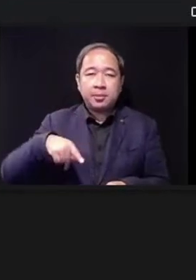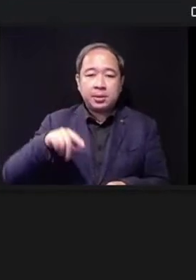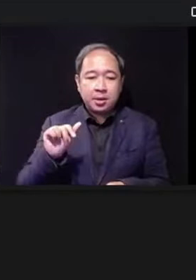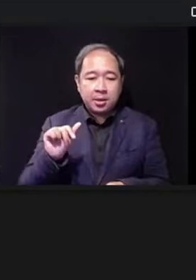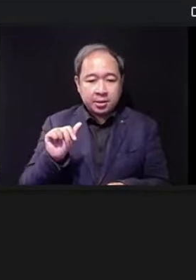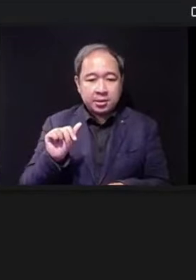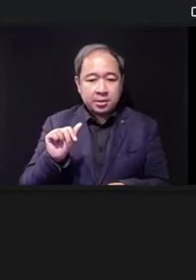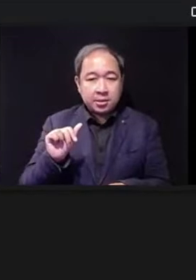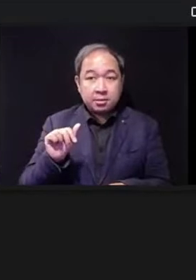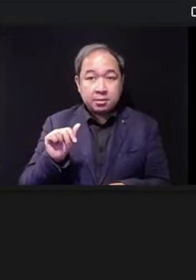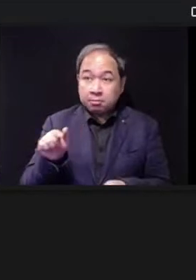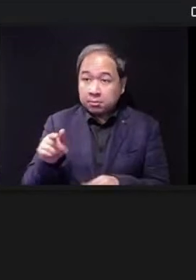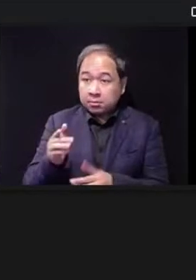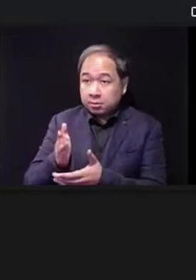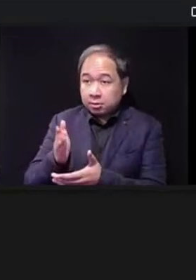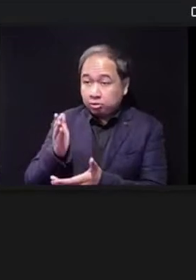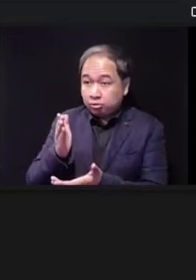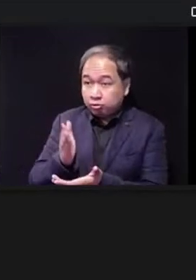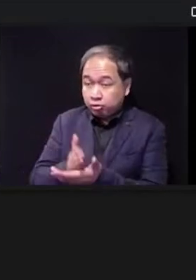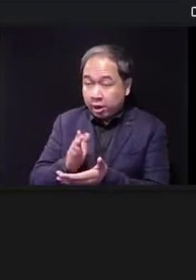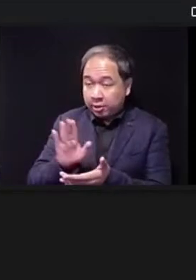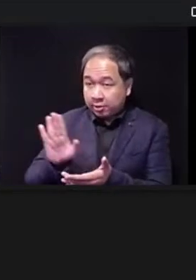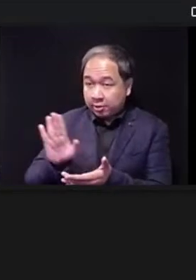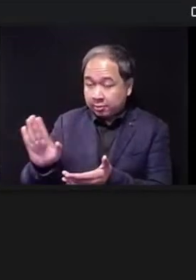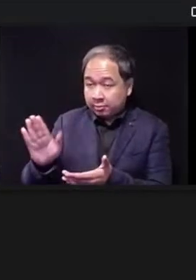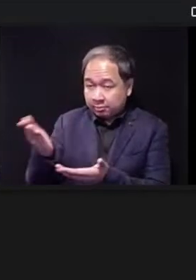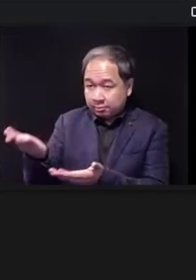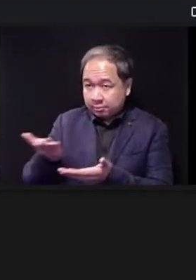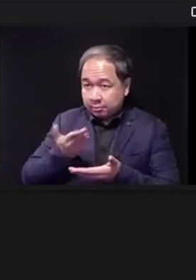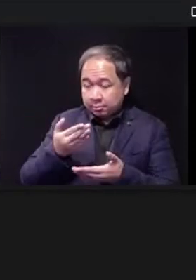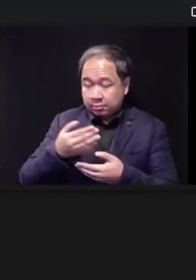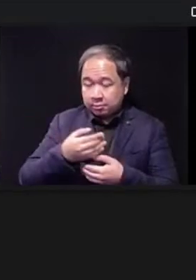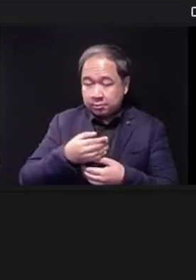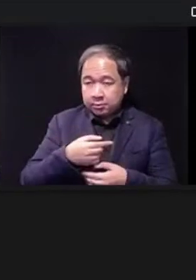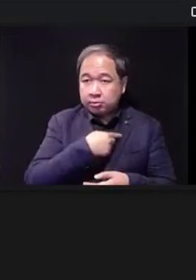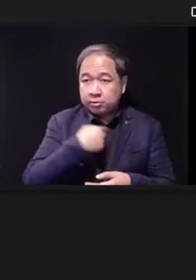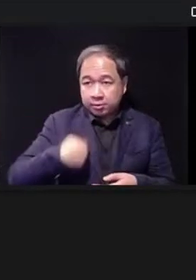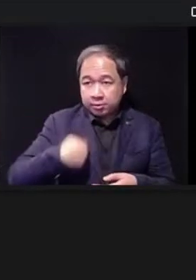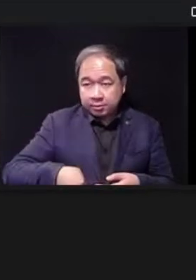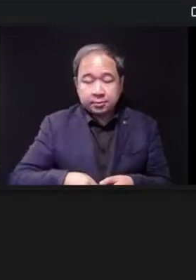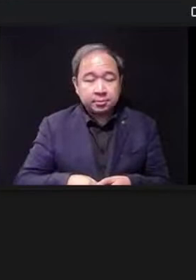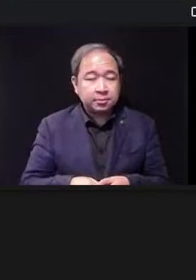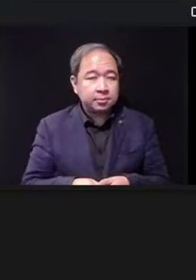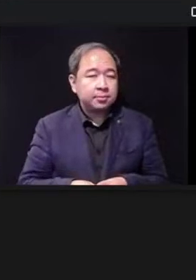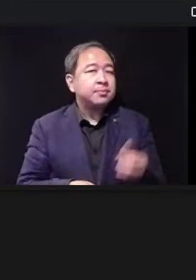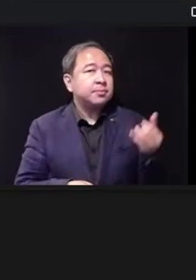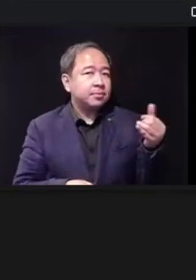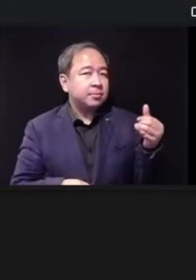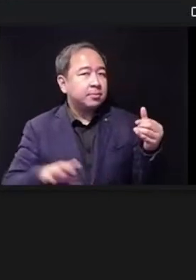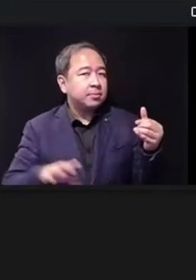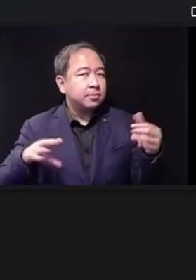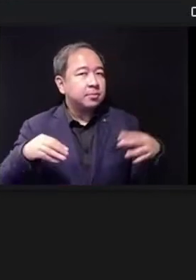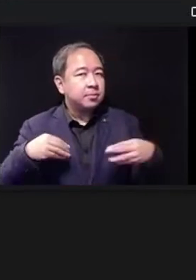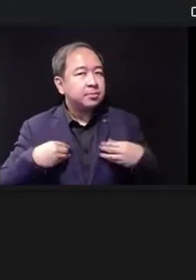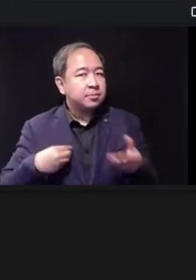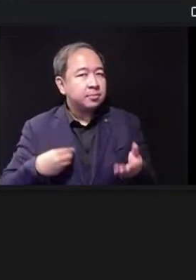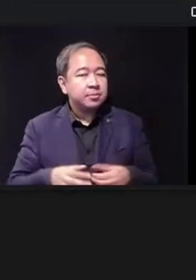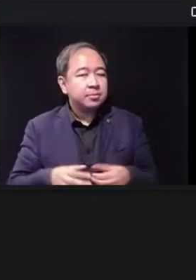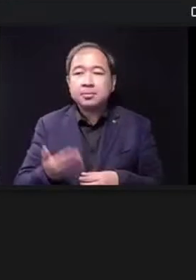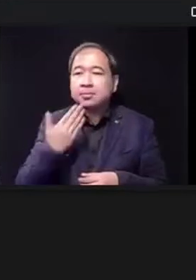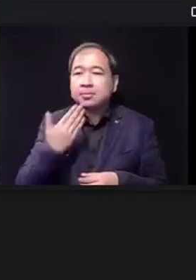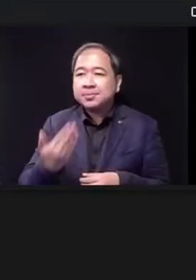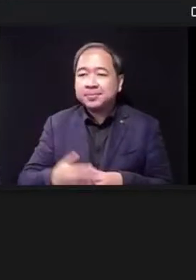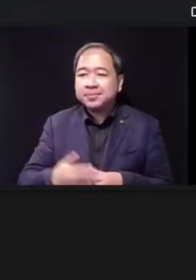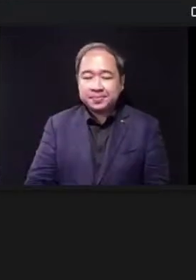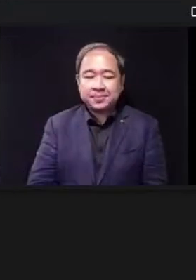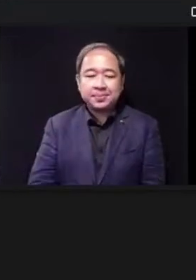Did we capture your edit, distinguished delegate from China? Yes, we accept this. Thank you very much.